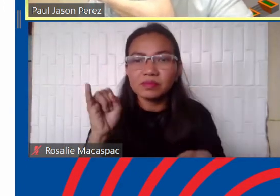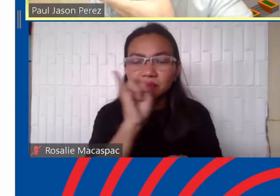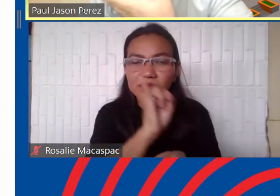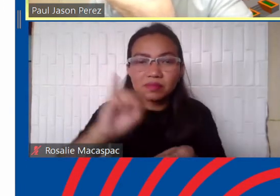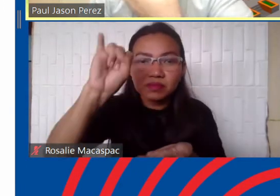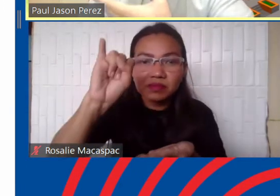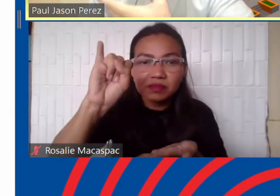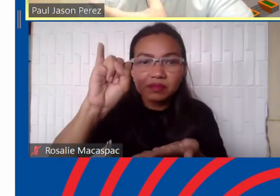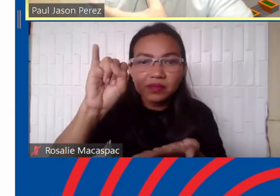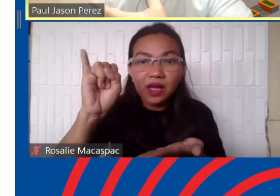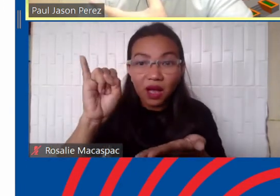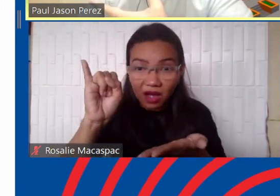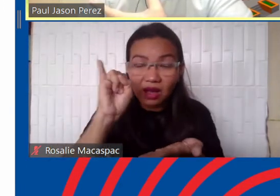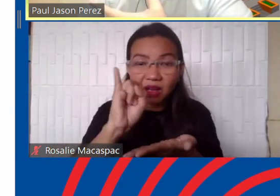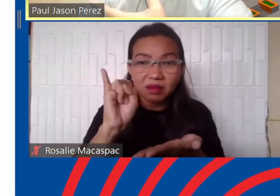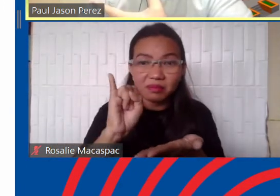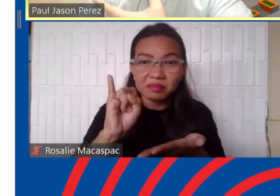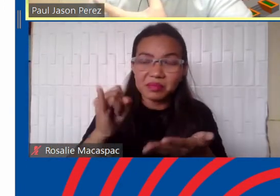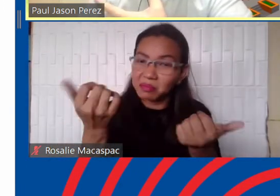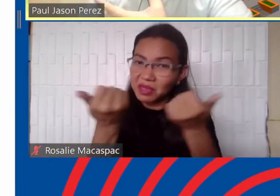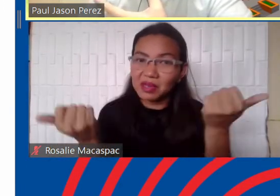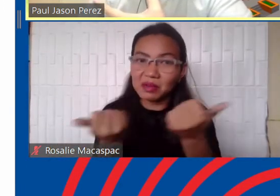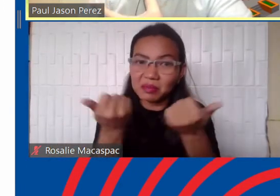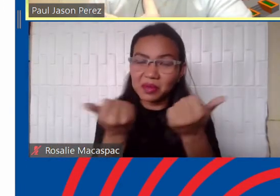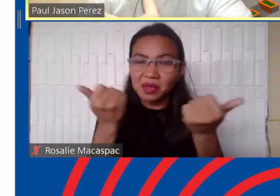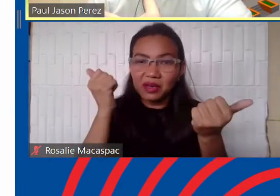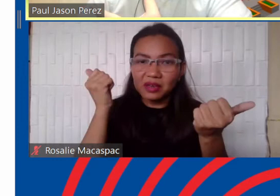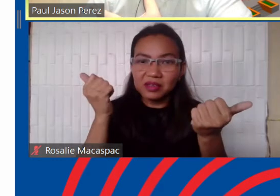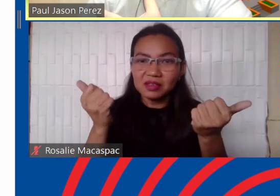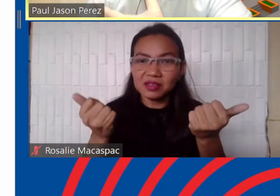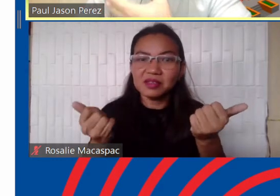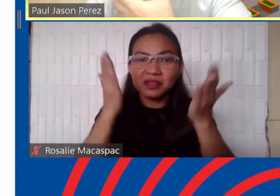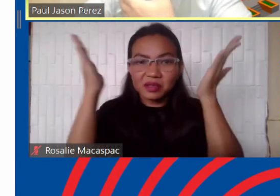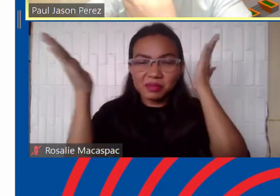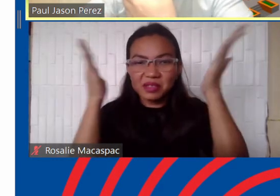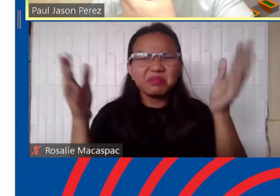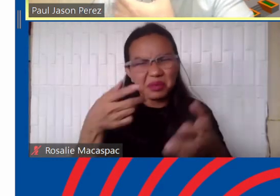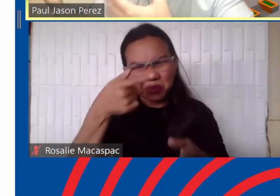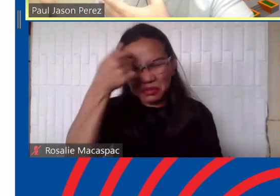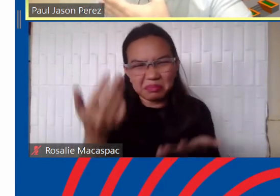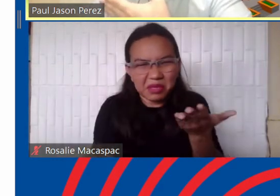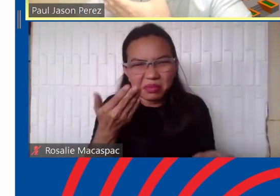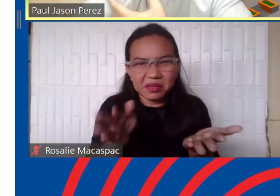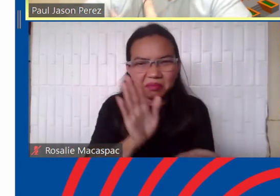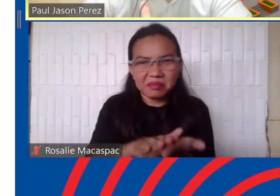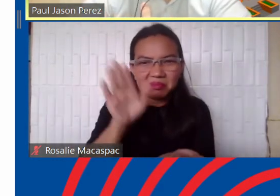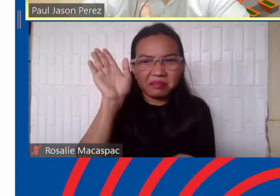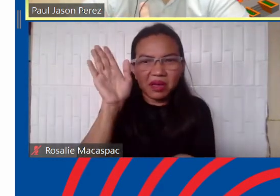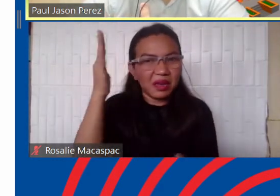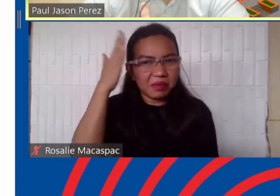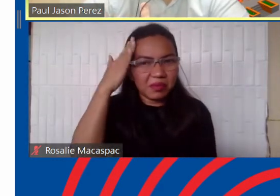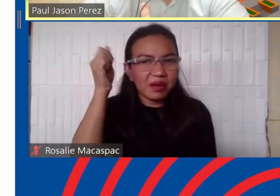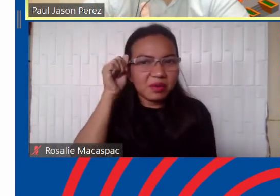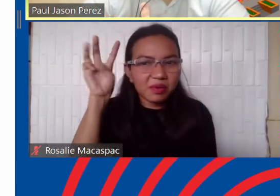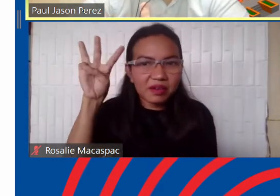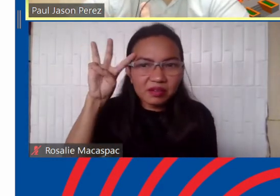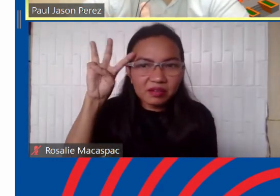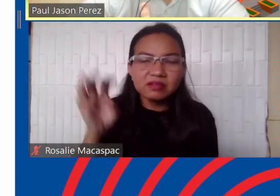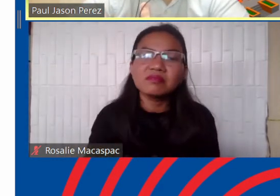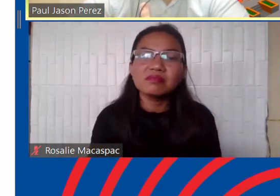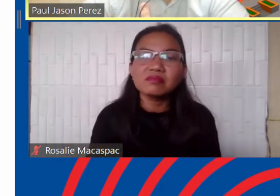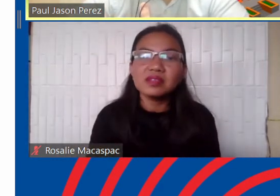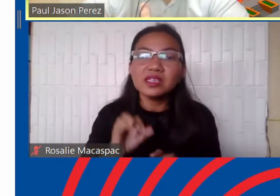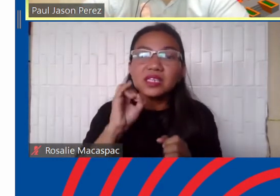subscription to these services because they can be expensive. We know that, but